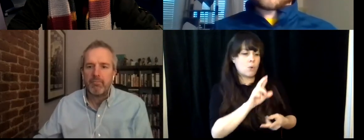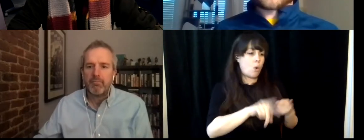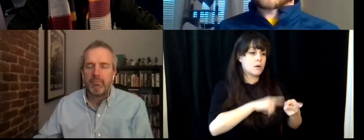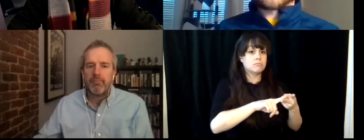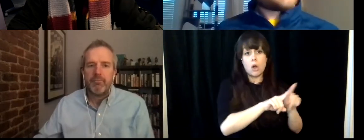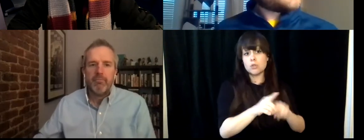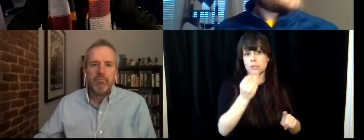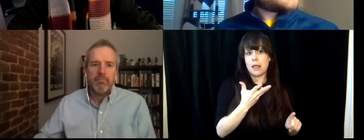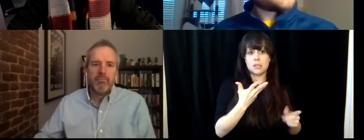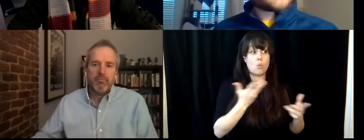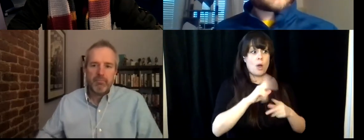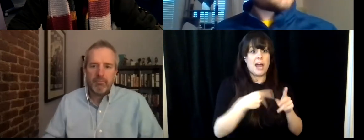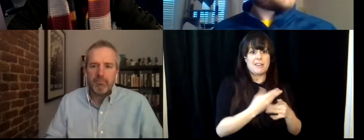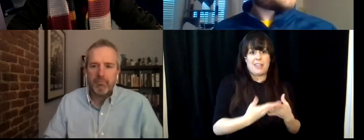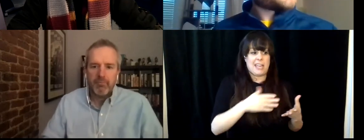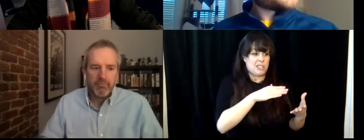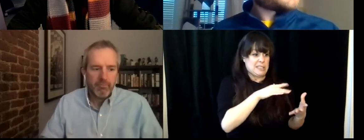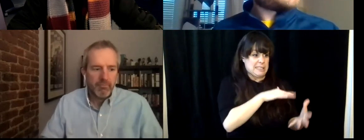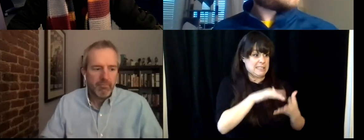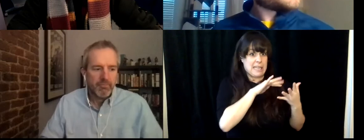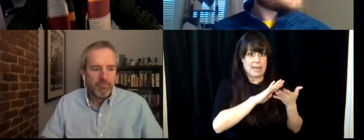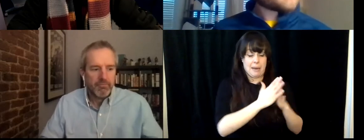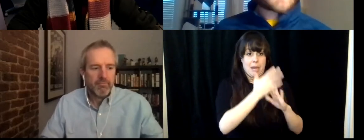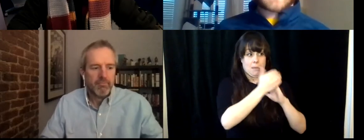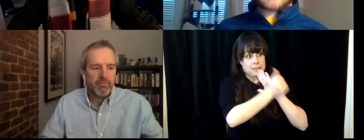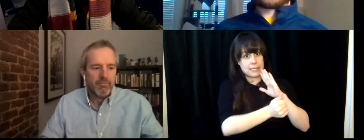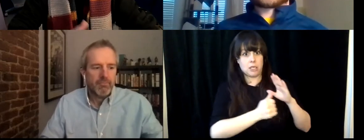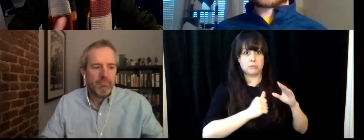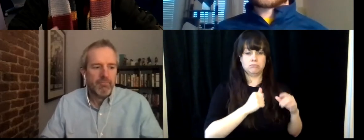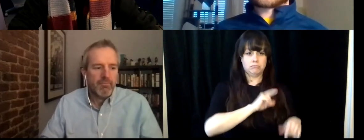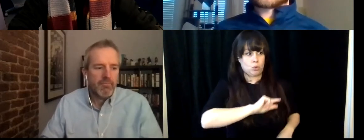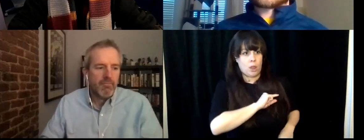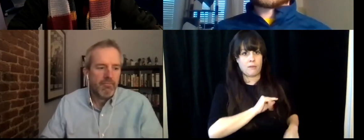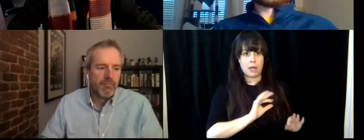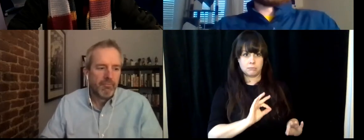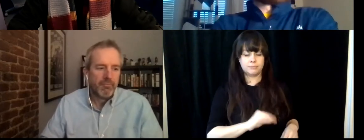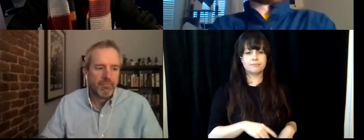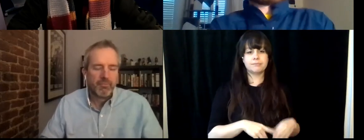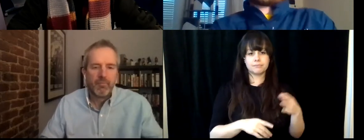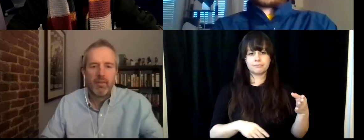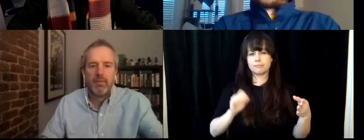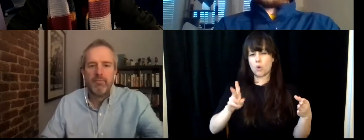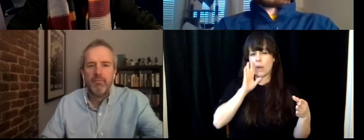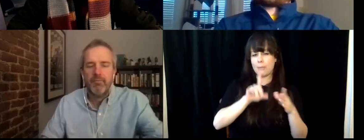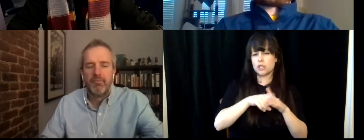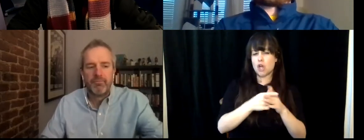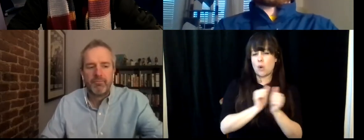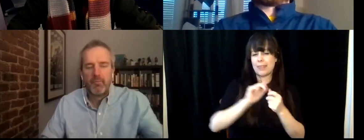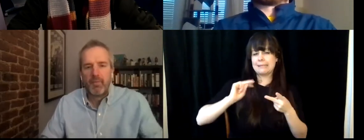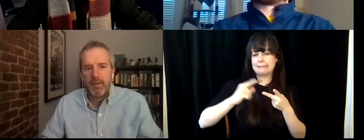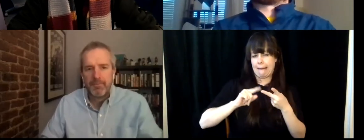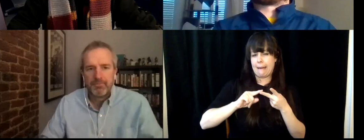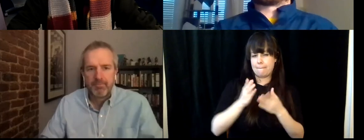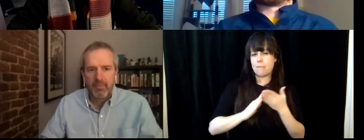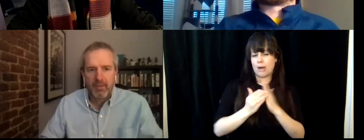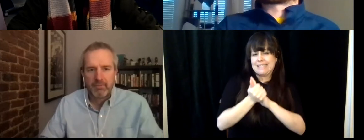know? Sure. Let's start with the second part of that question first, and that's kind of skills